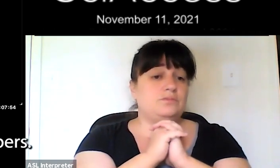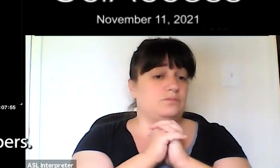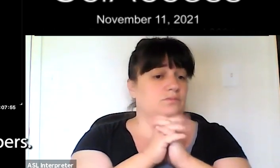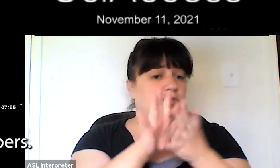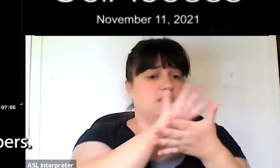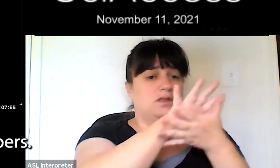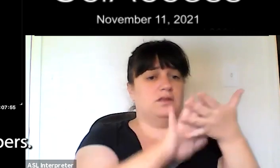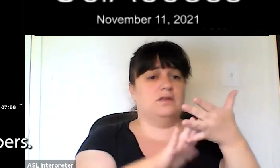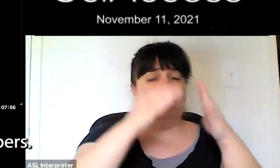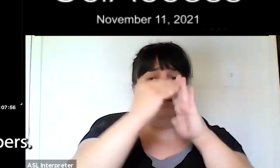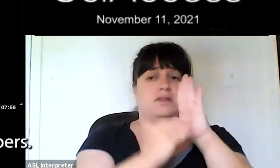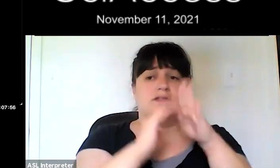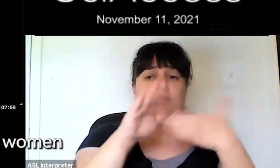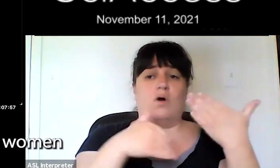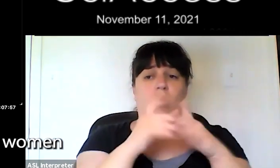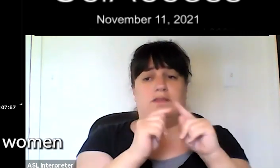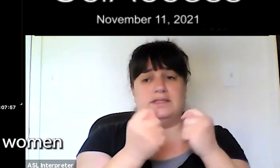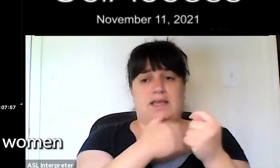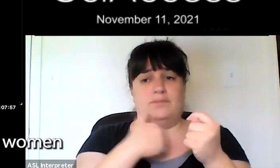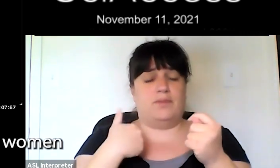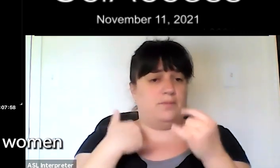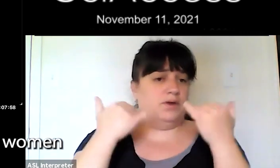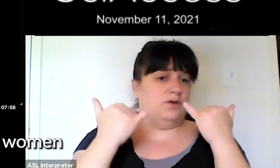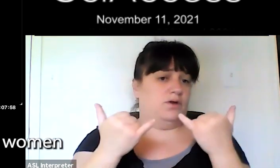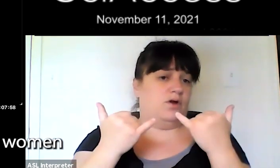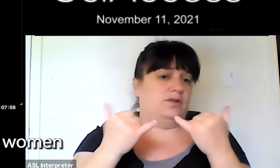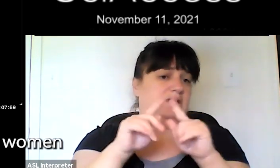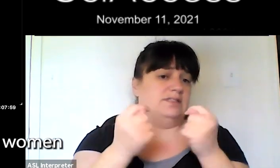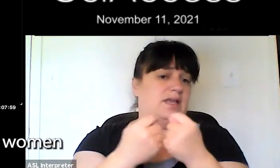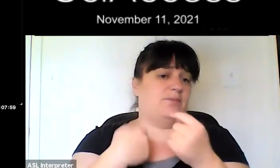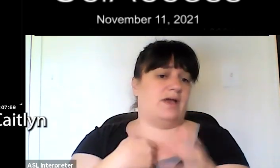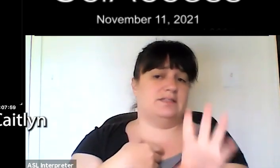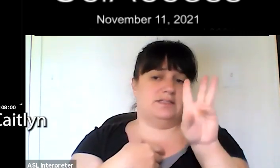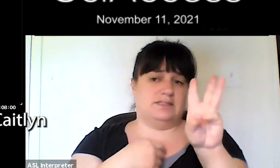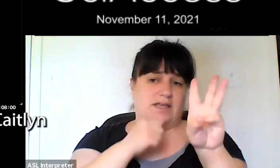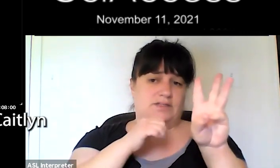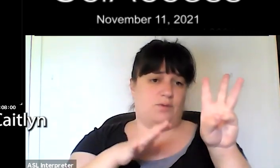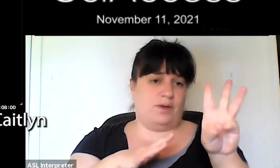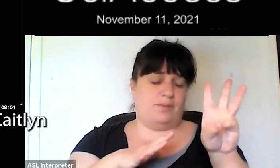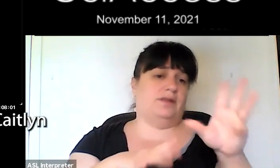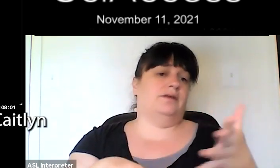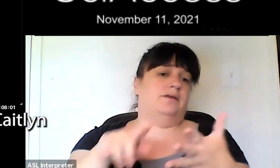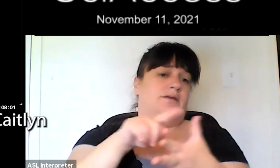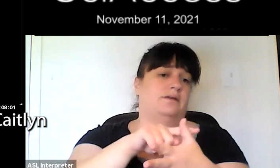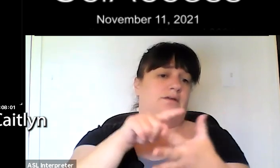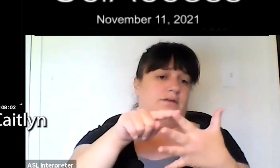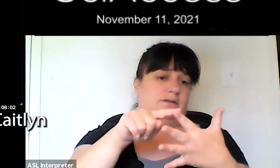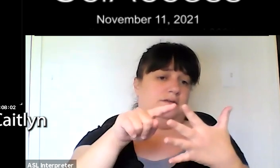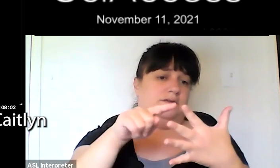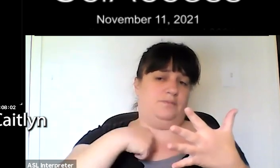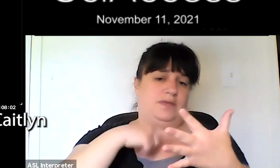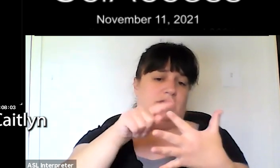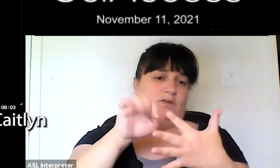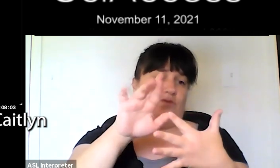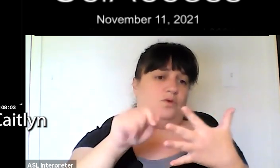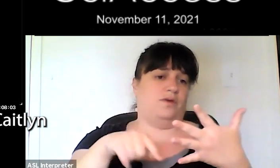This slide lists our team members. Currently, our team consists of 6 women: Maria Royle, me, Tori